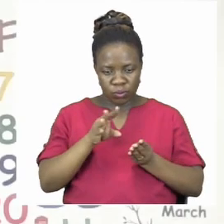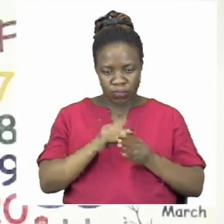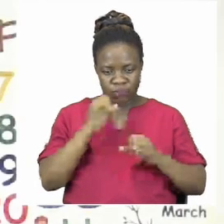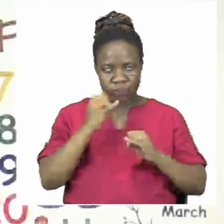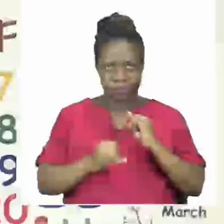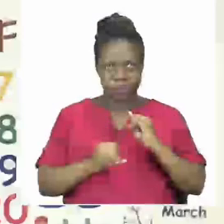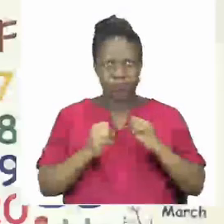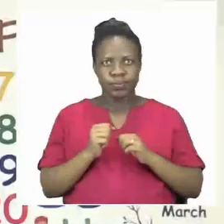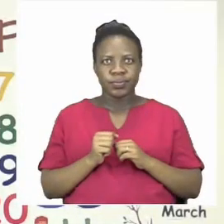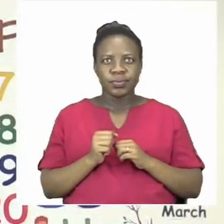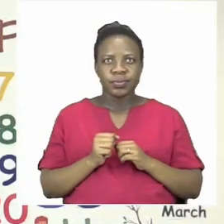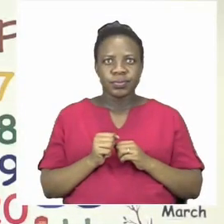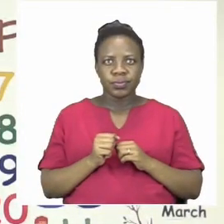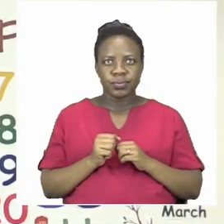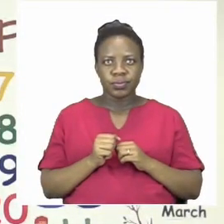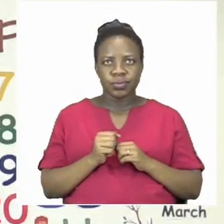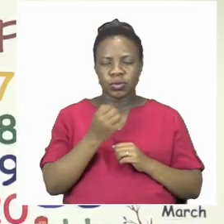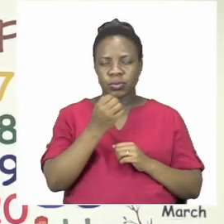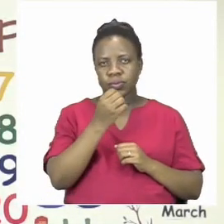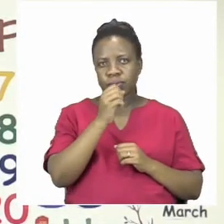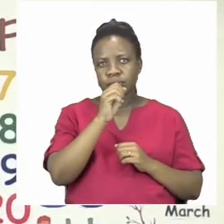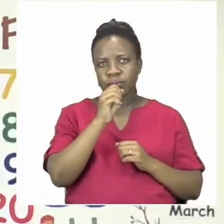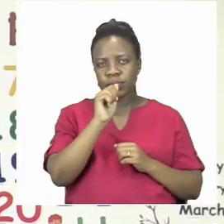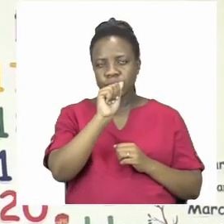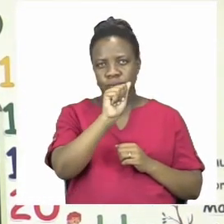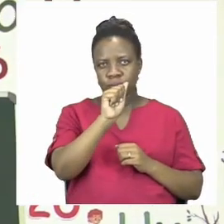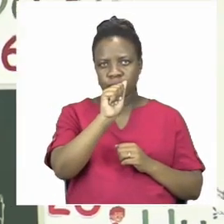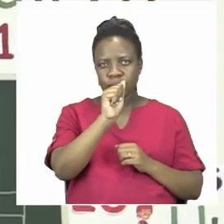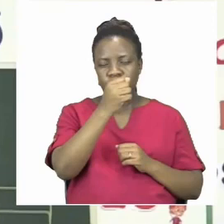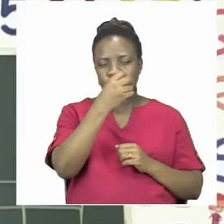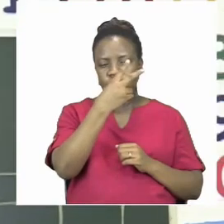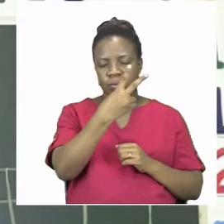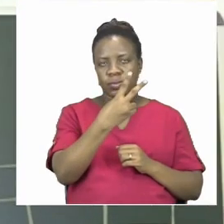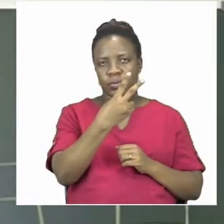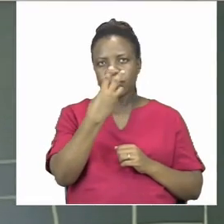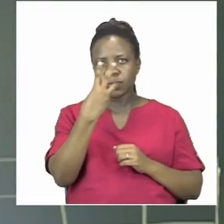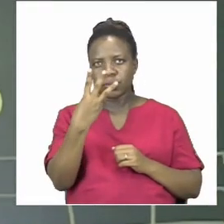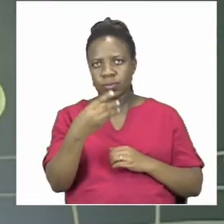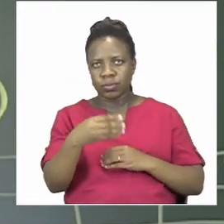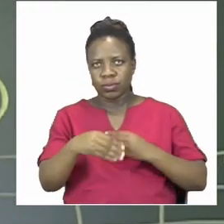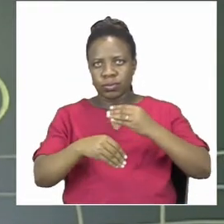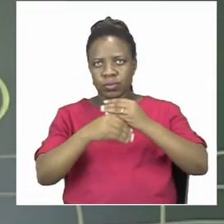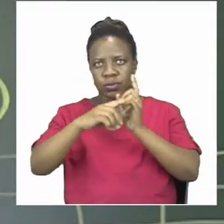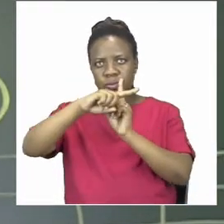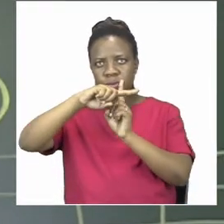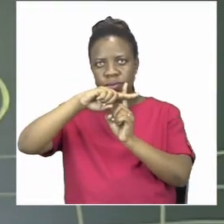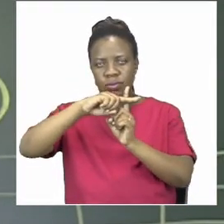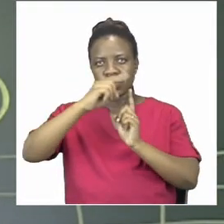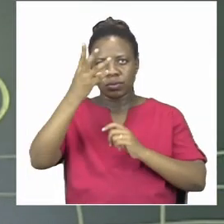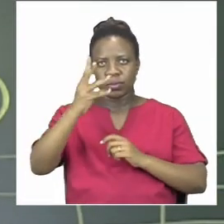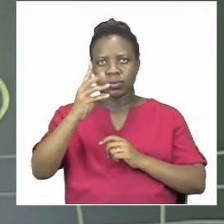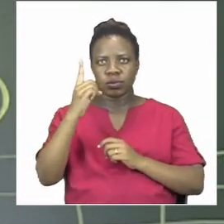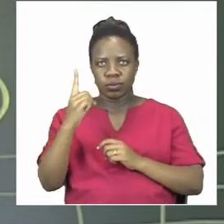Now, here we have the sum 23 plus 61. Now, when